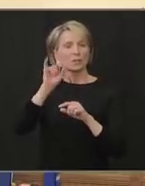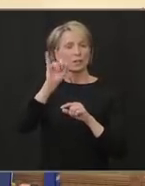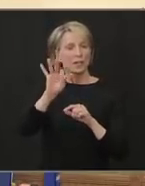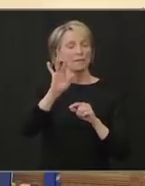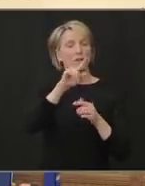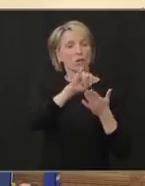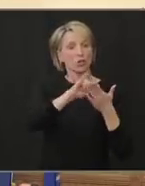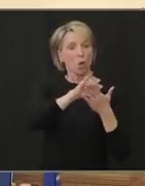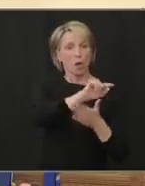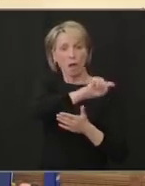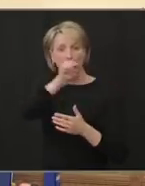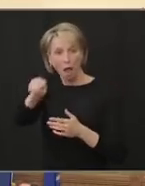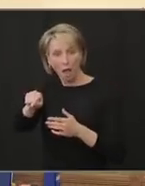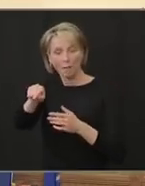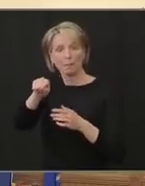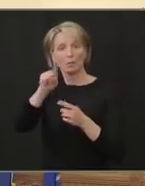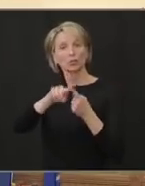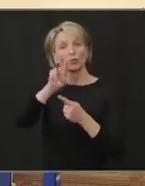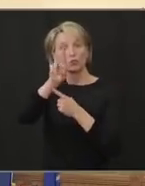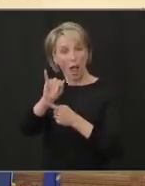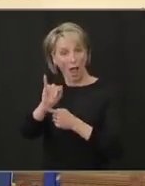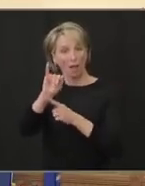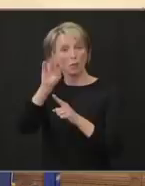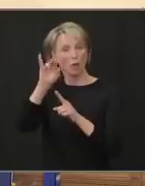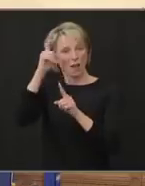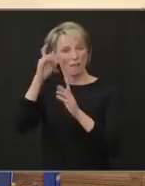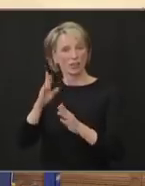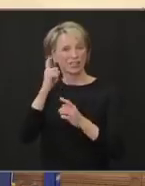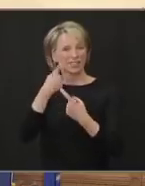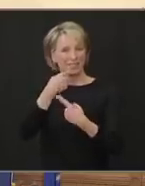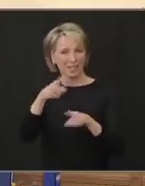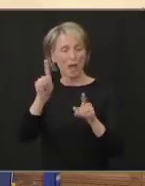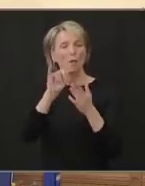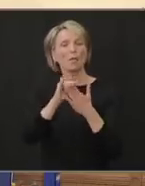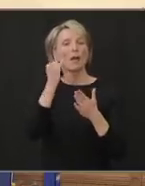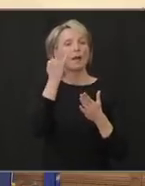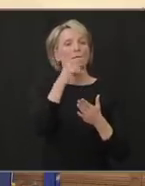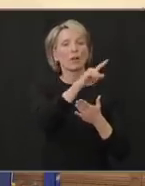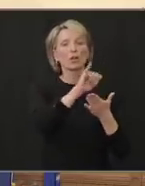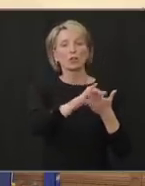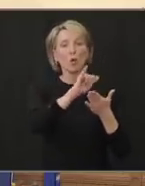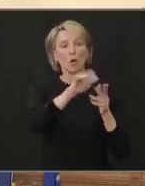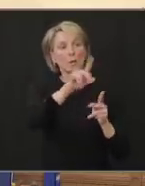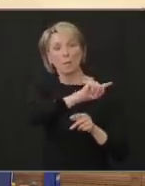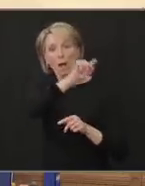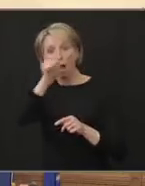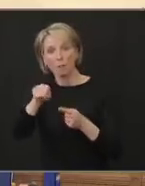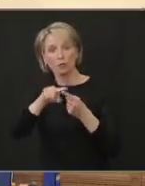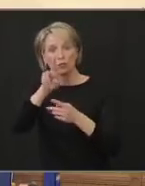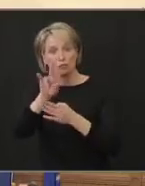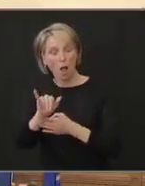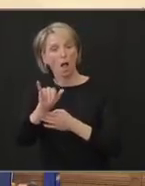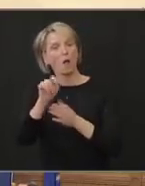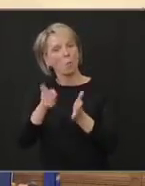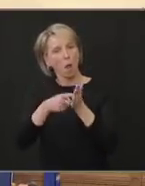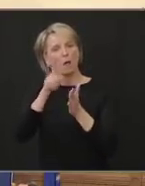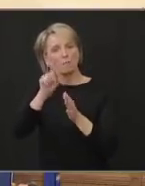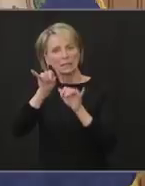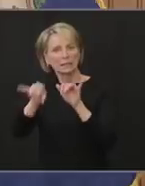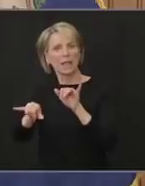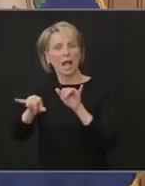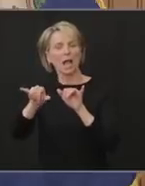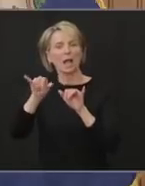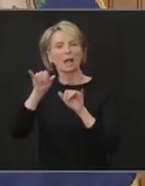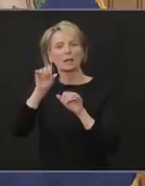14 days if they're coming into Rhode Island? What is your view on Raimondo and cross-border crossings? Well, I was chatting with